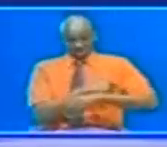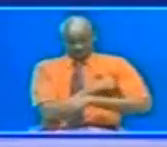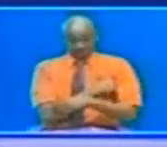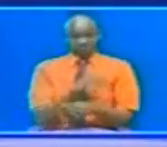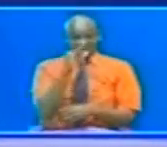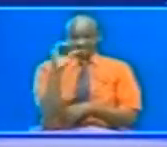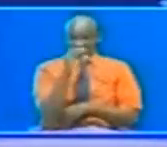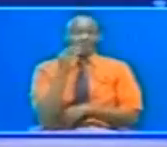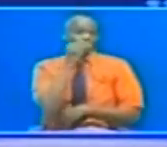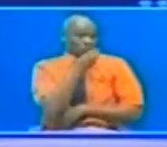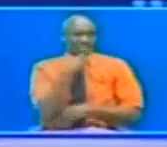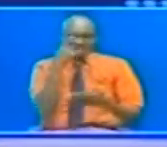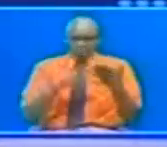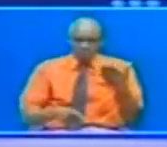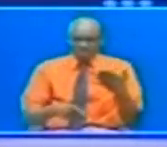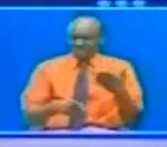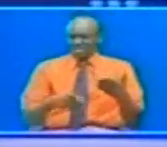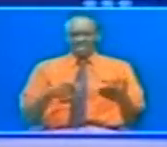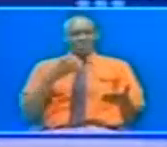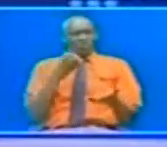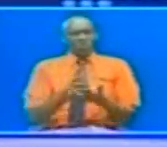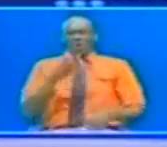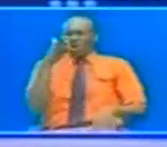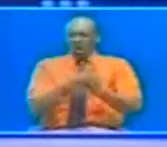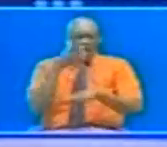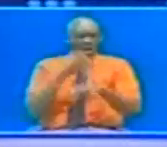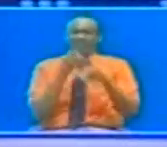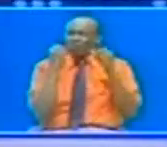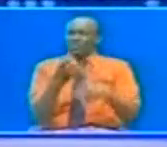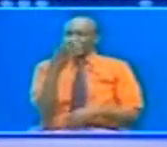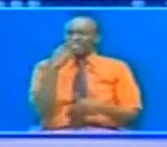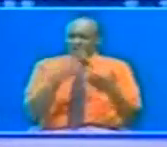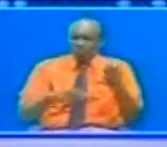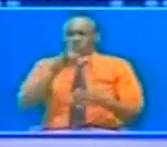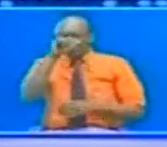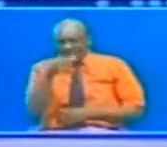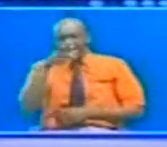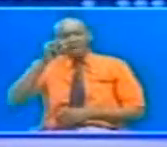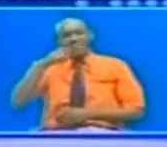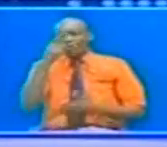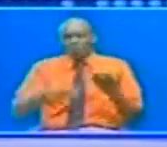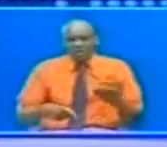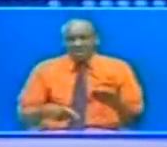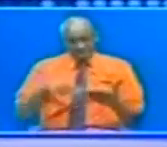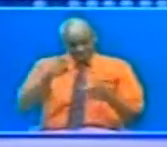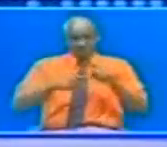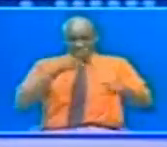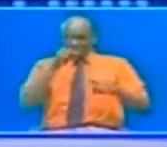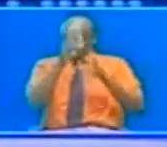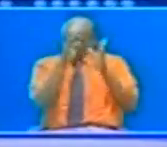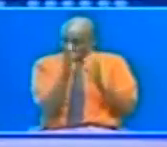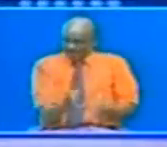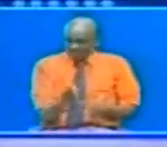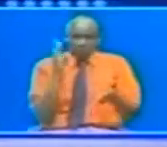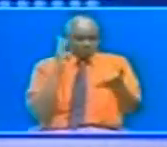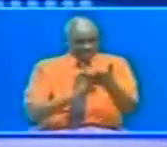Bensouda has dismissed as outrageous and utterly false speculation by Jubilee MPs over the abduction and murder of alleged